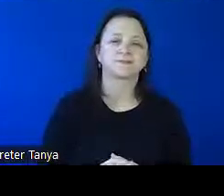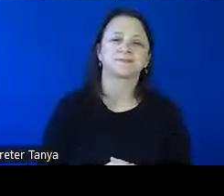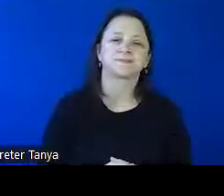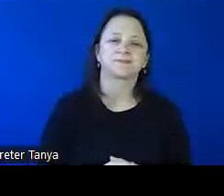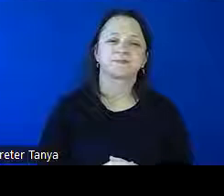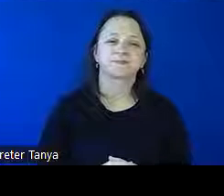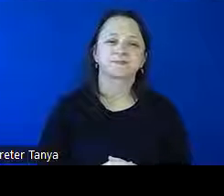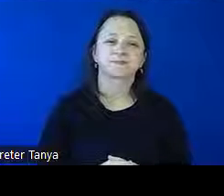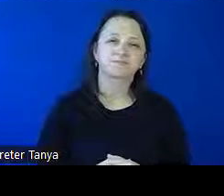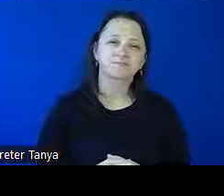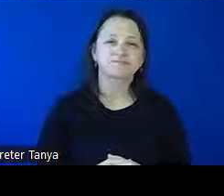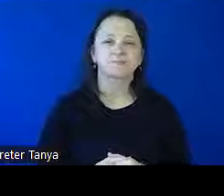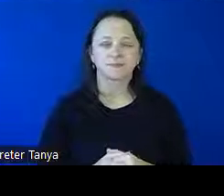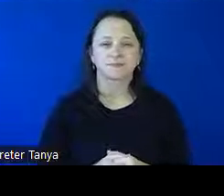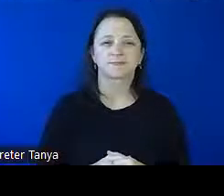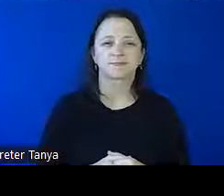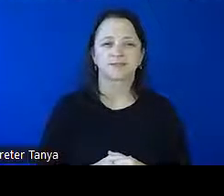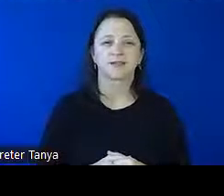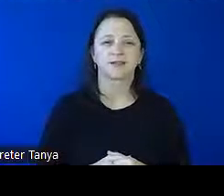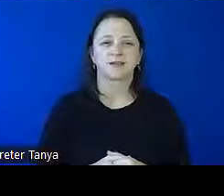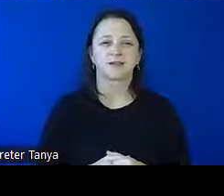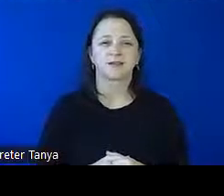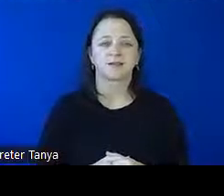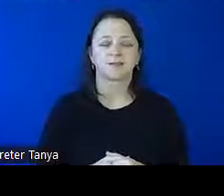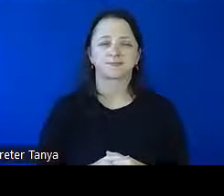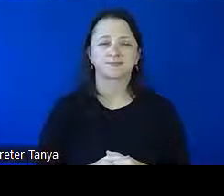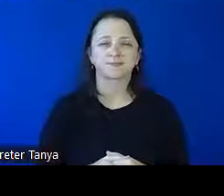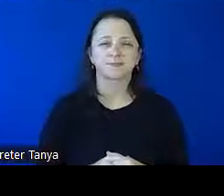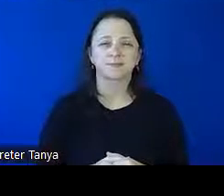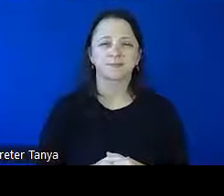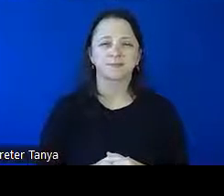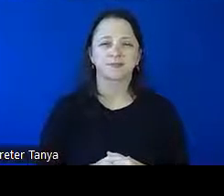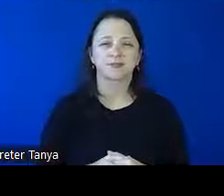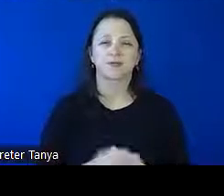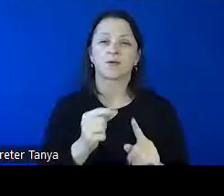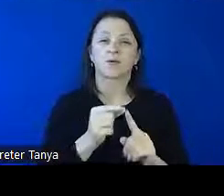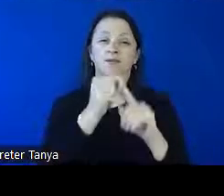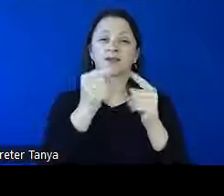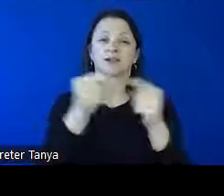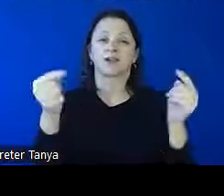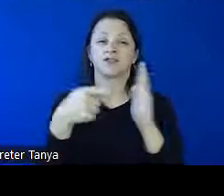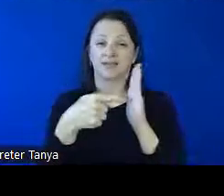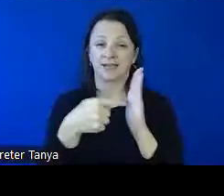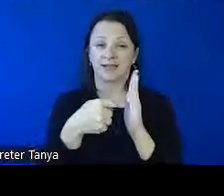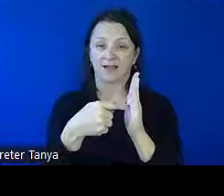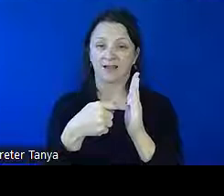It would, unless contraindicated, and that could be a medical condition,